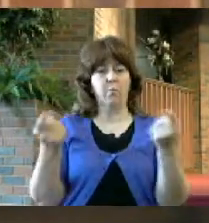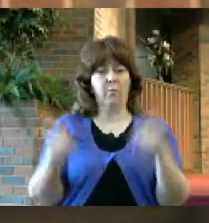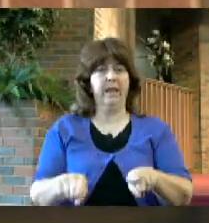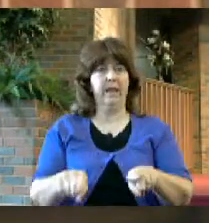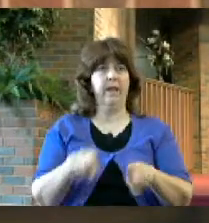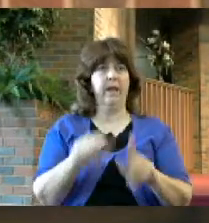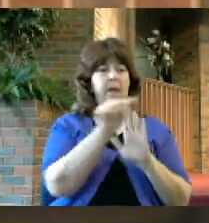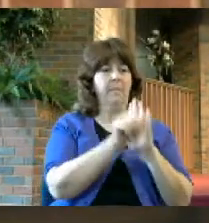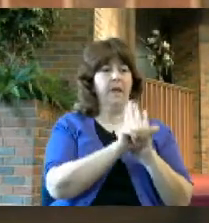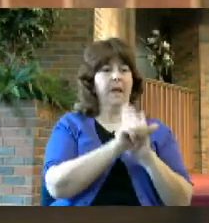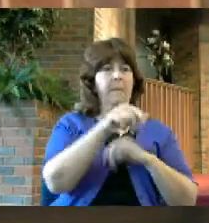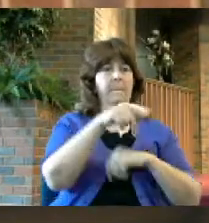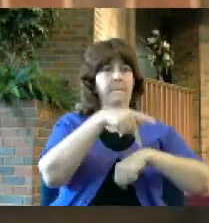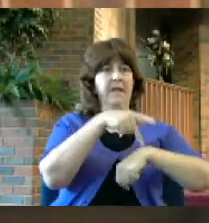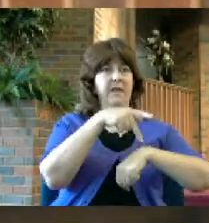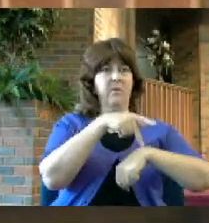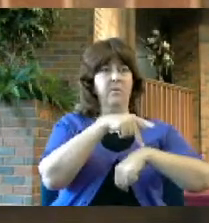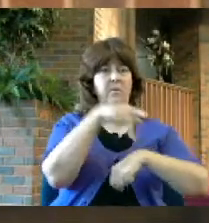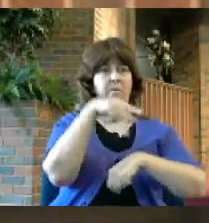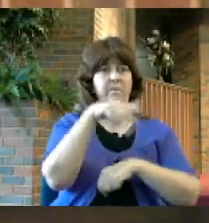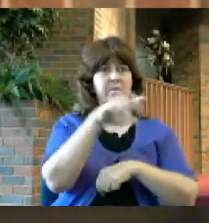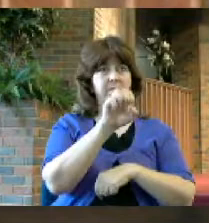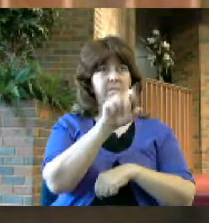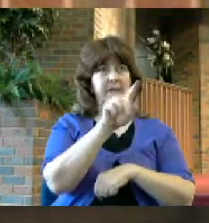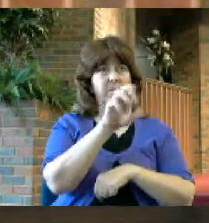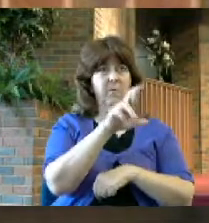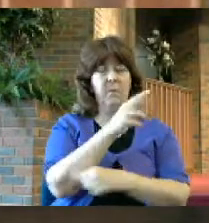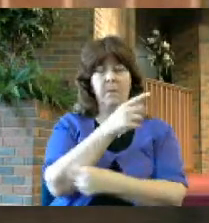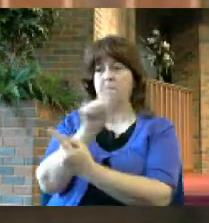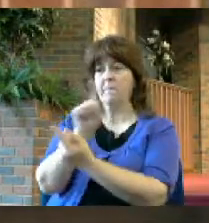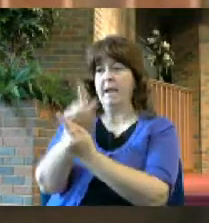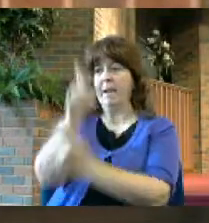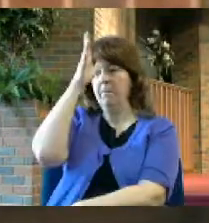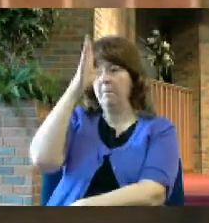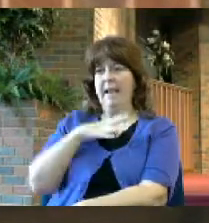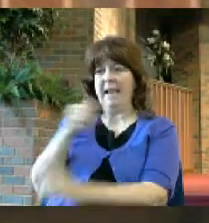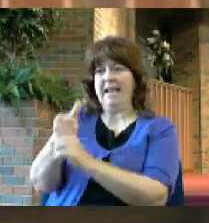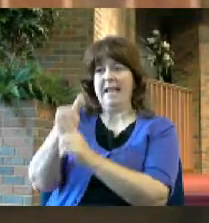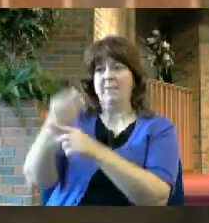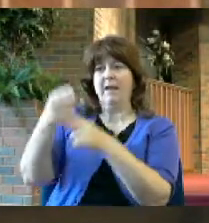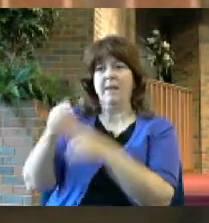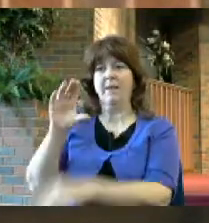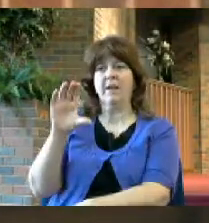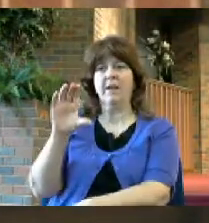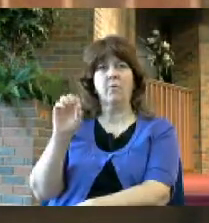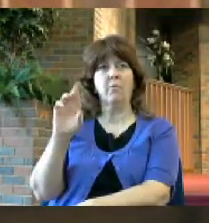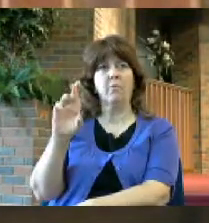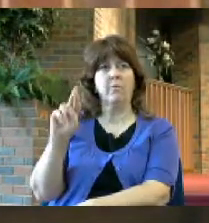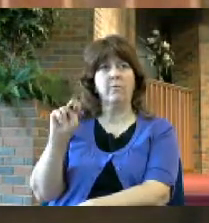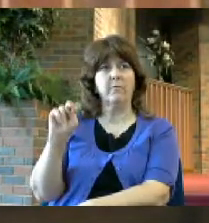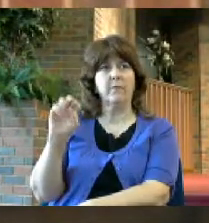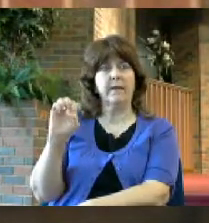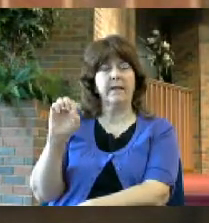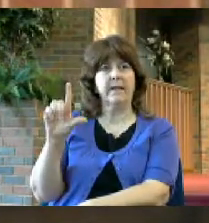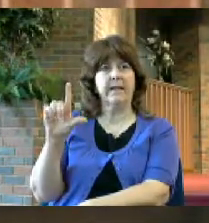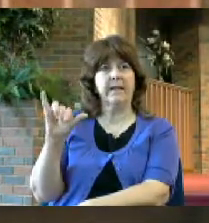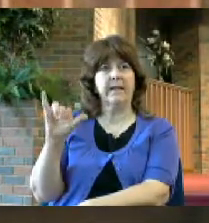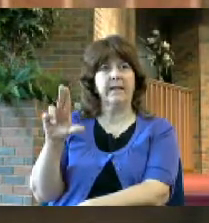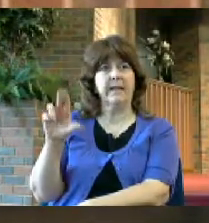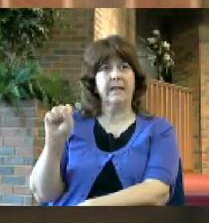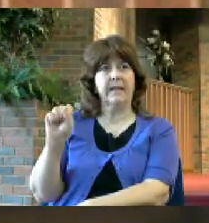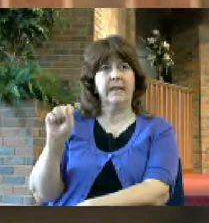Cornelius. Cornelius was a Roman centurion, a soldier. who lived in